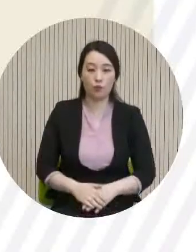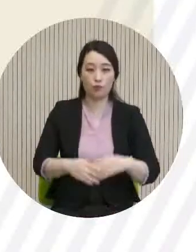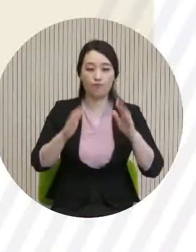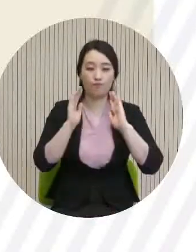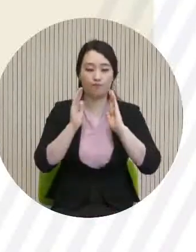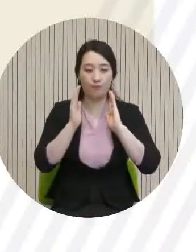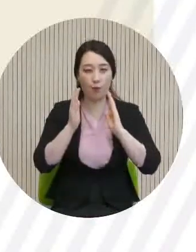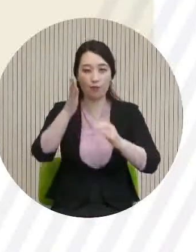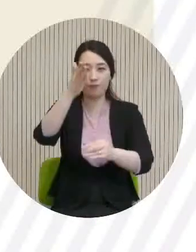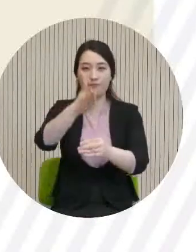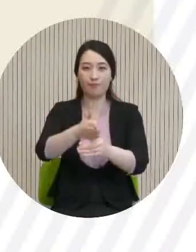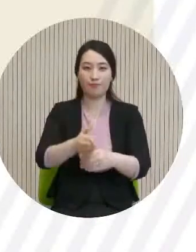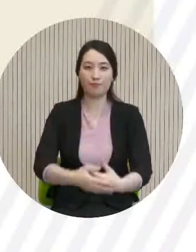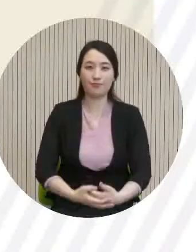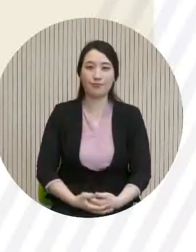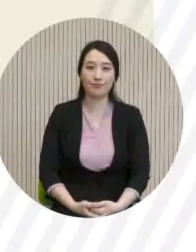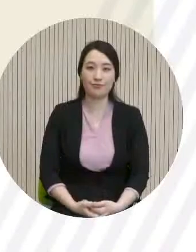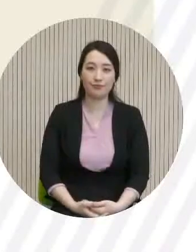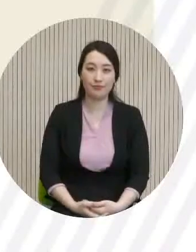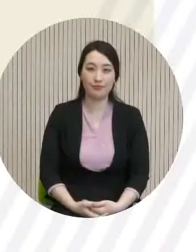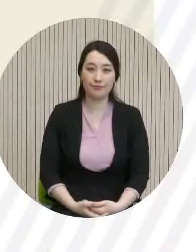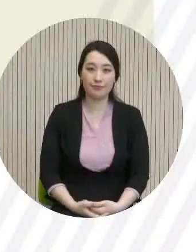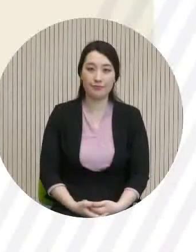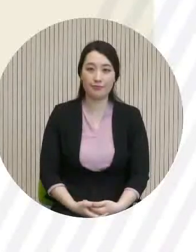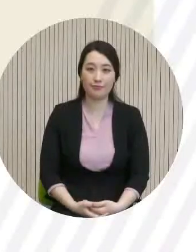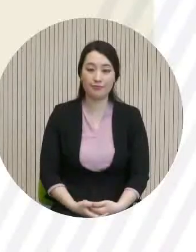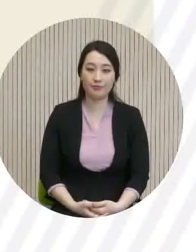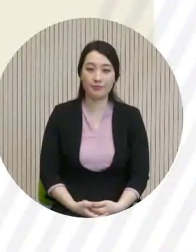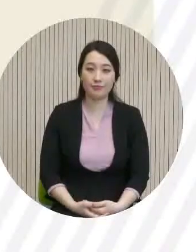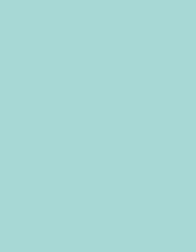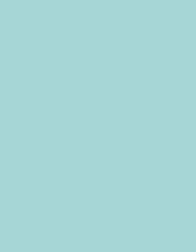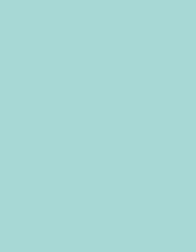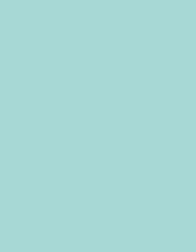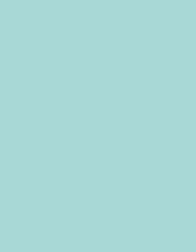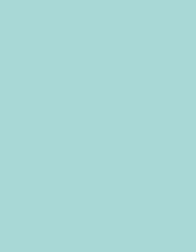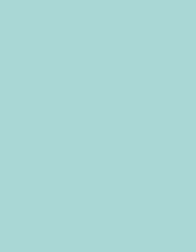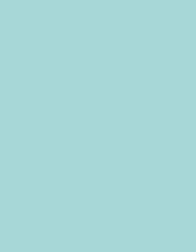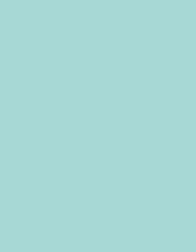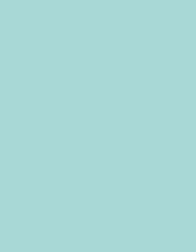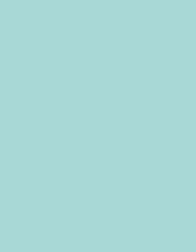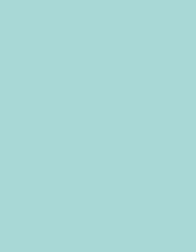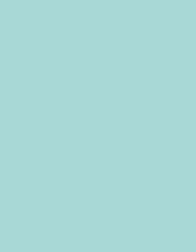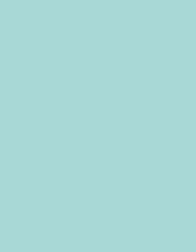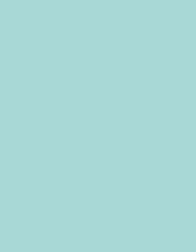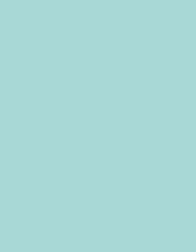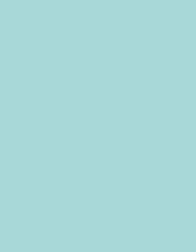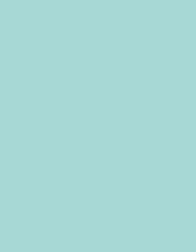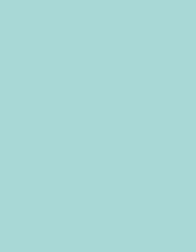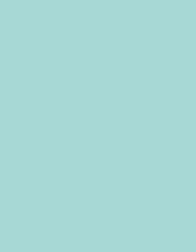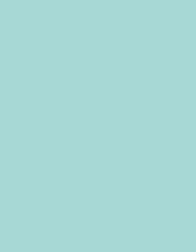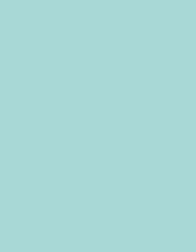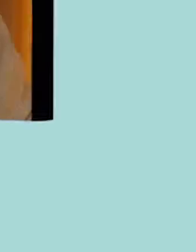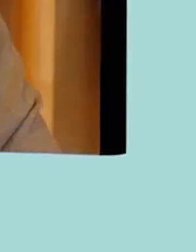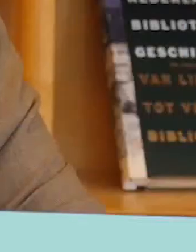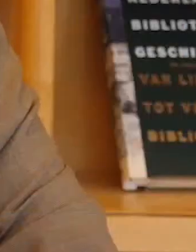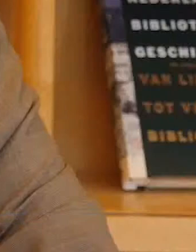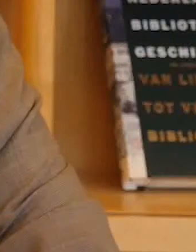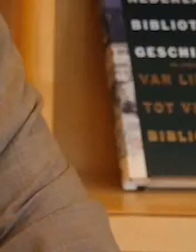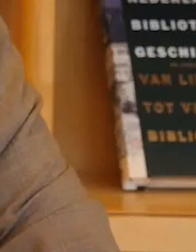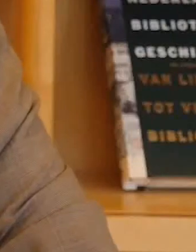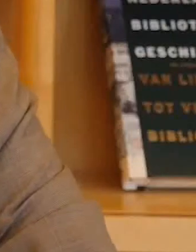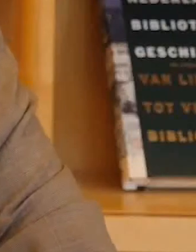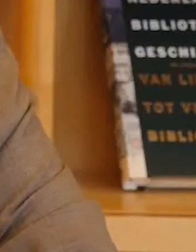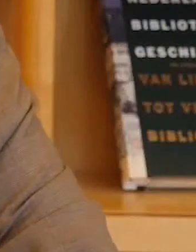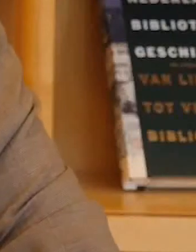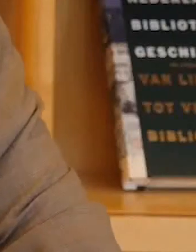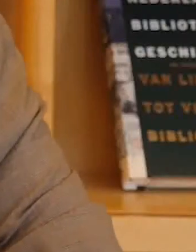of the two major programs. Now, please watch the pre-recorded video of his presentation. Dear attendees